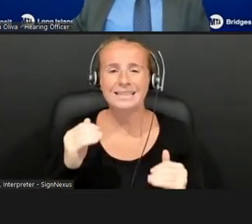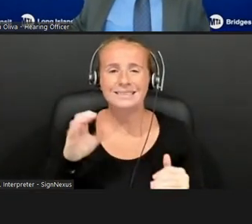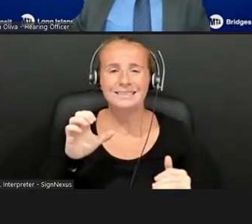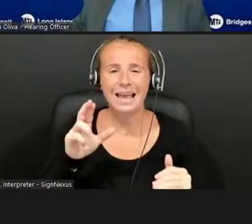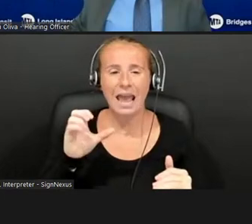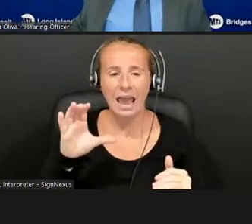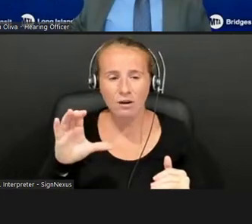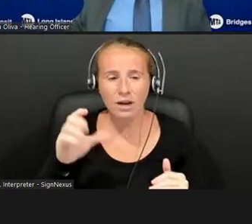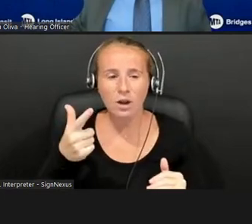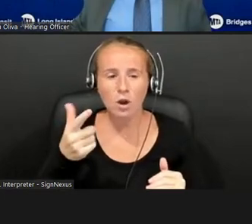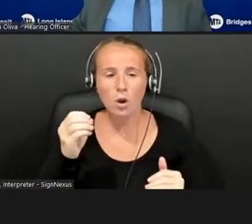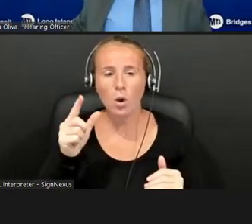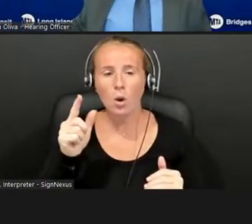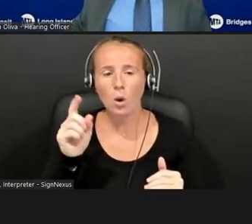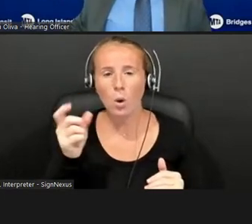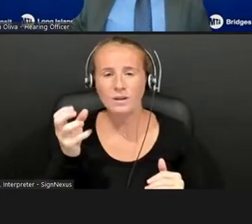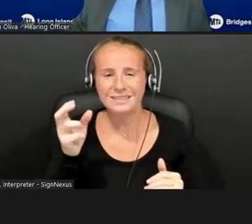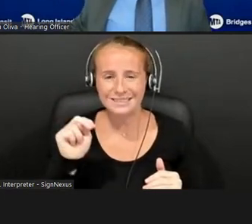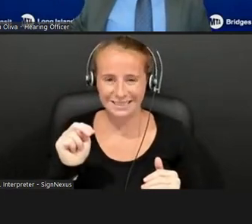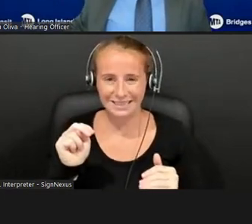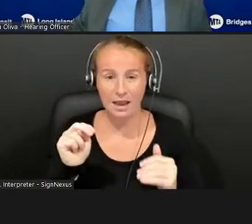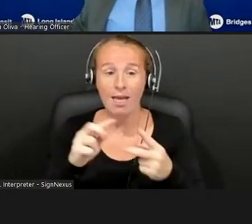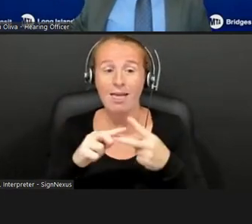by Suzanne mucho